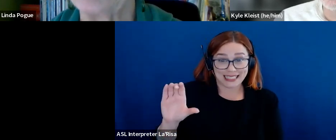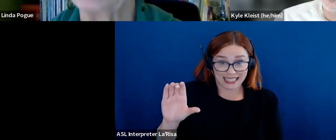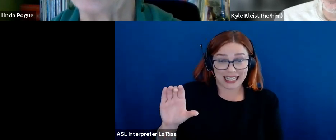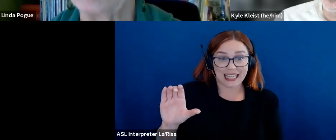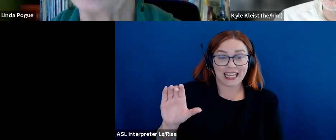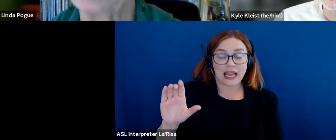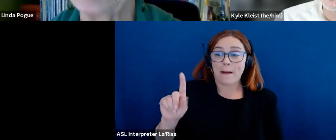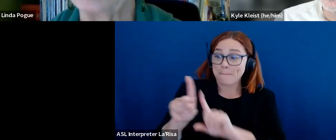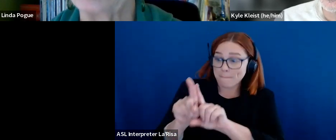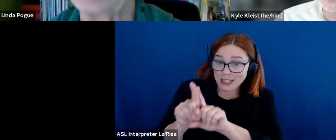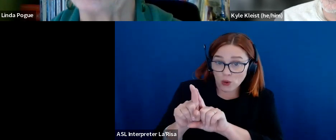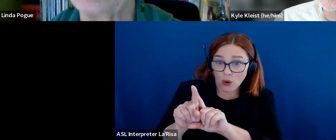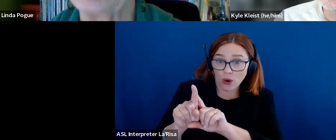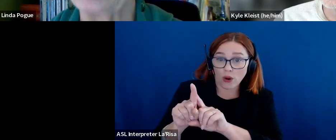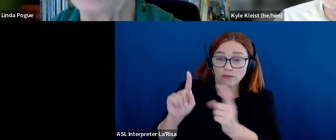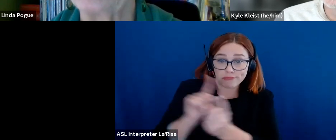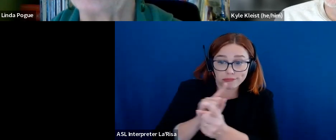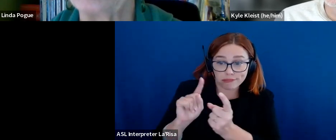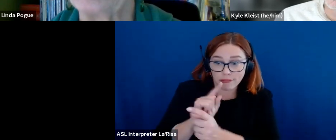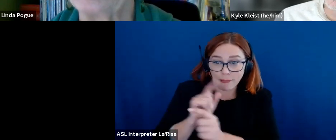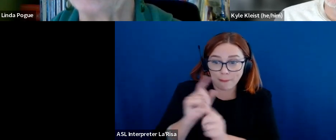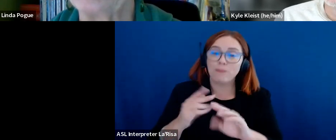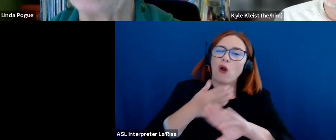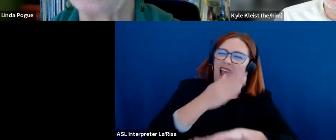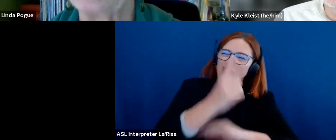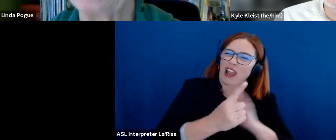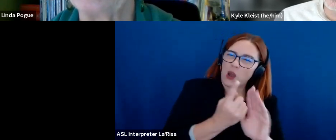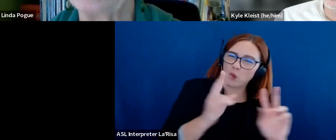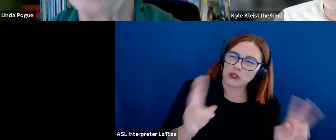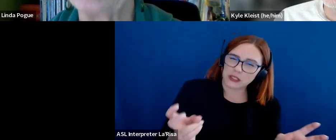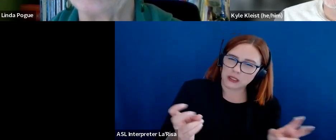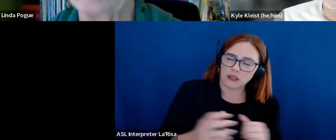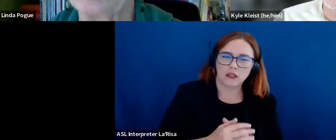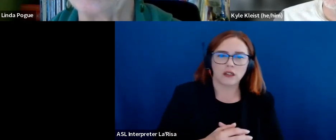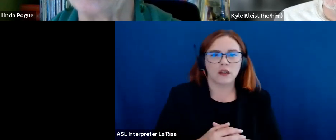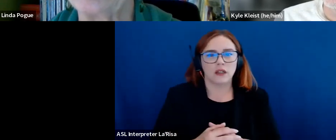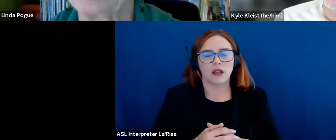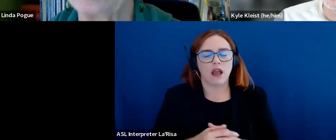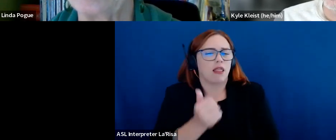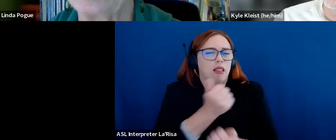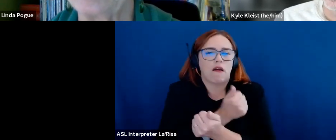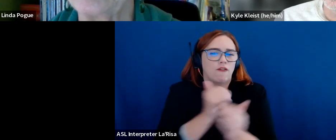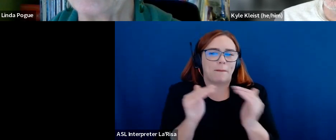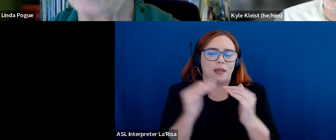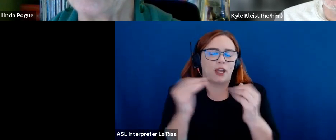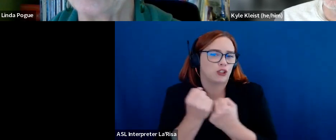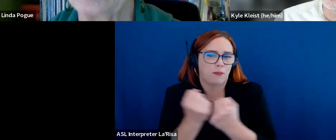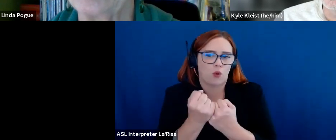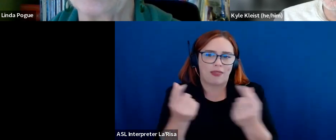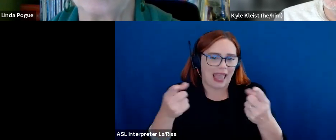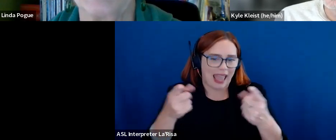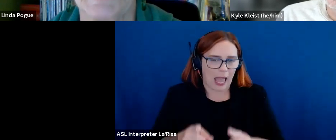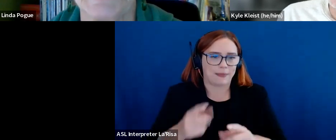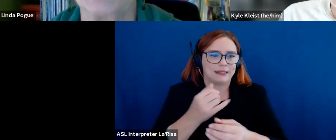of after hours sort of thing. So I love just the peer support that goes on in independent